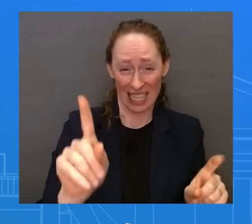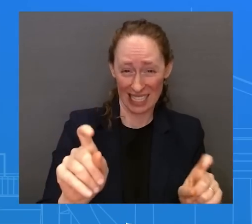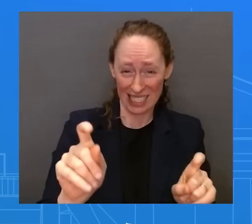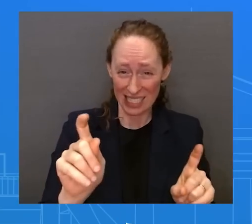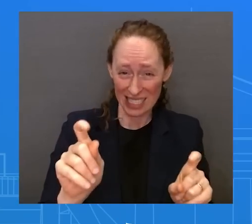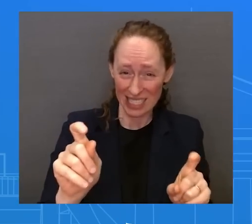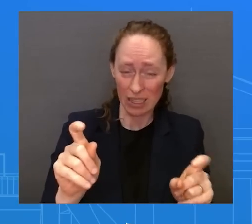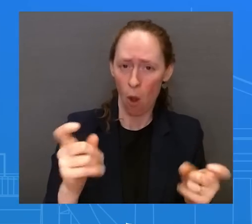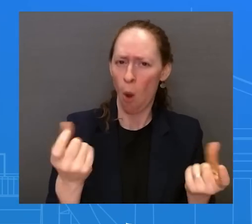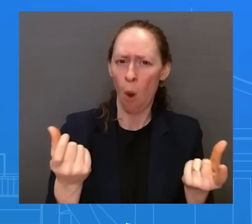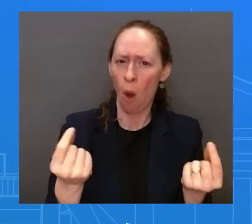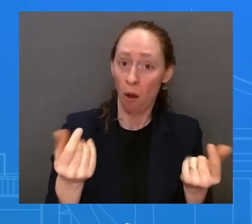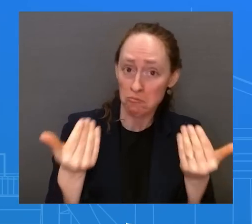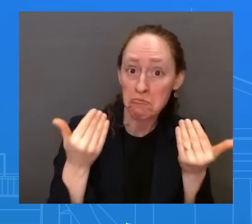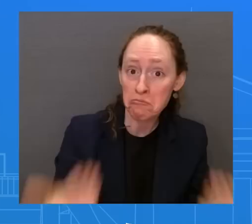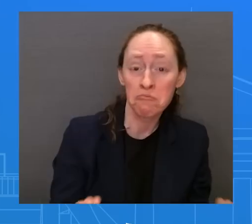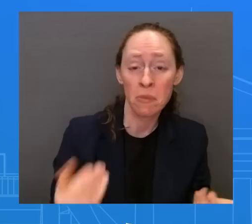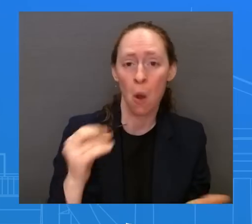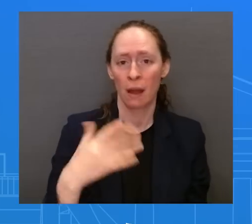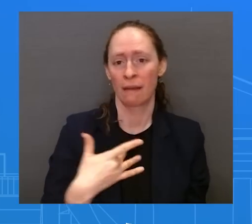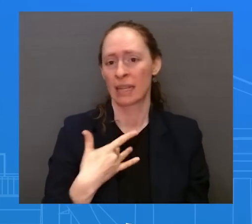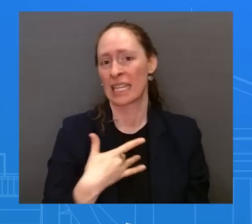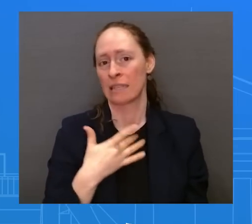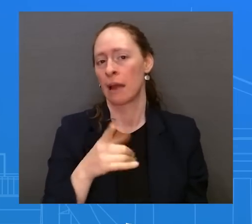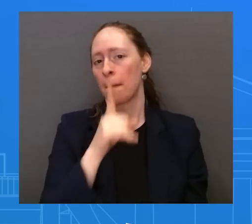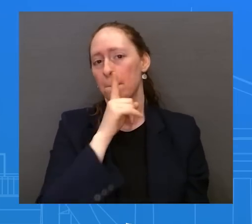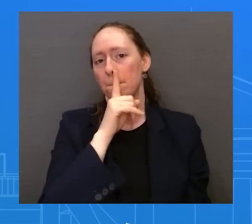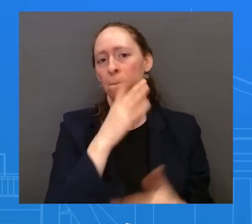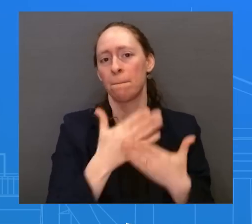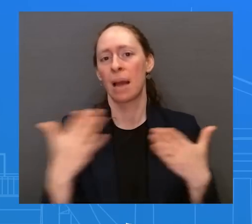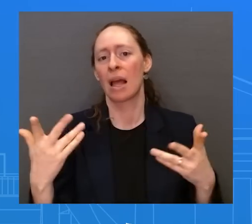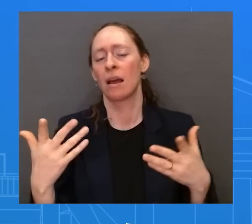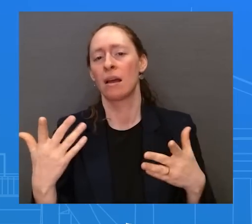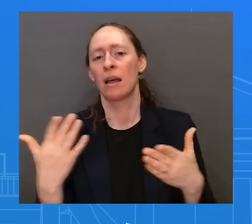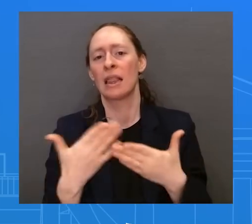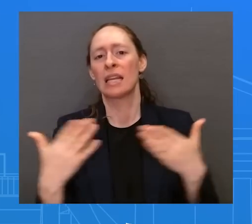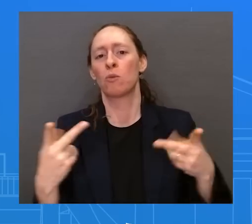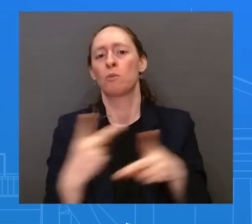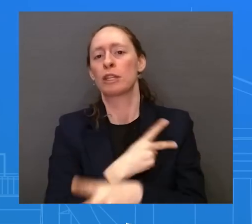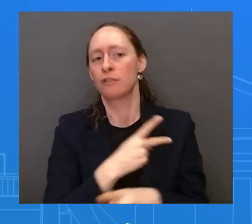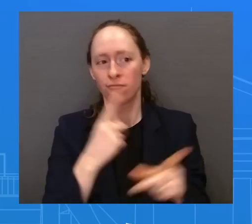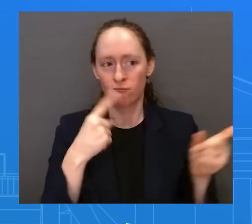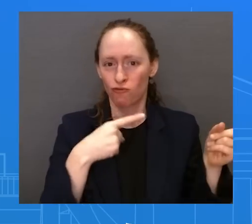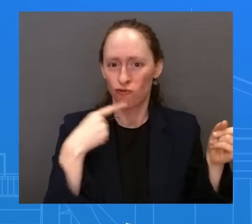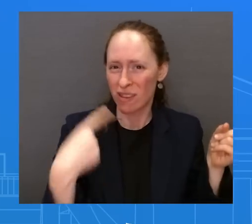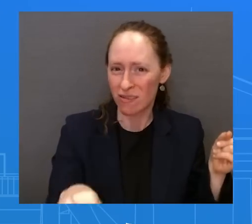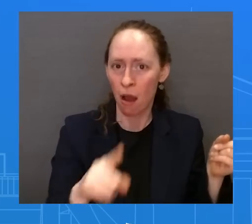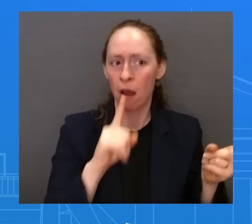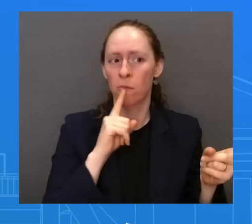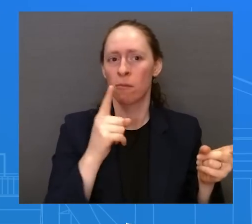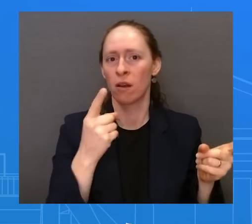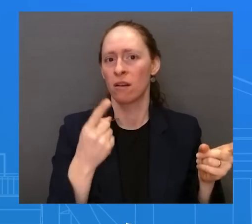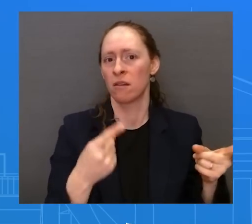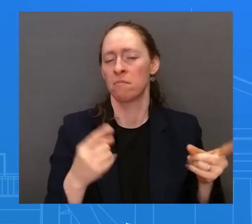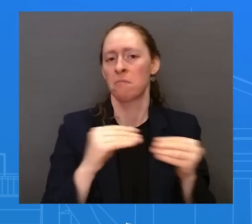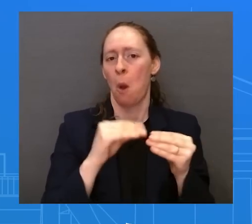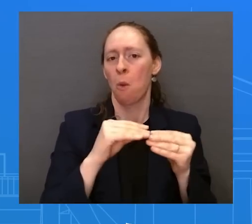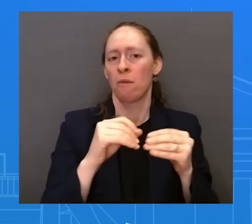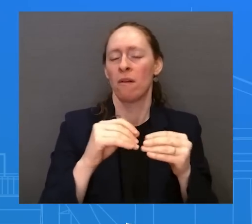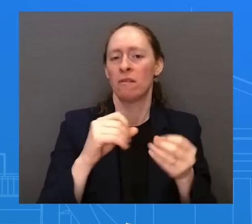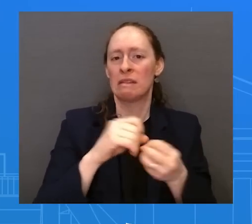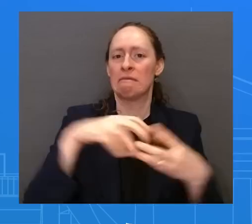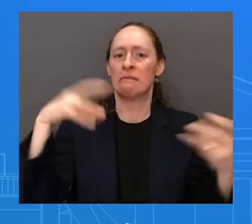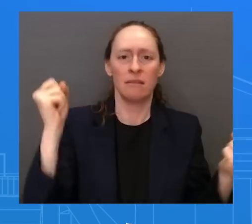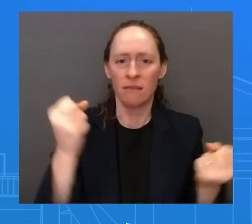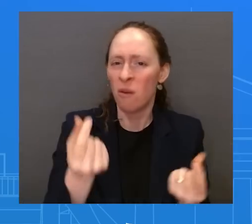or is it apprehension that U.S troops would have to deploy if Ukraine joins you joins NATO before Russia leaves so we've